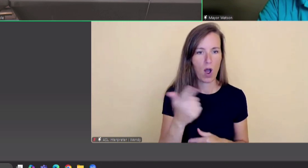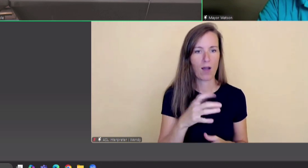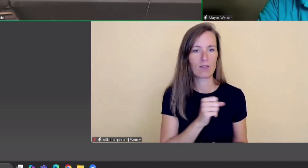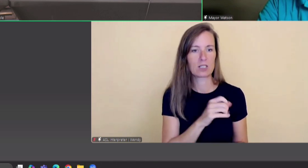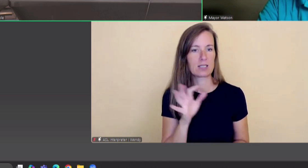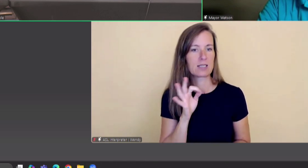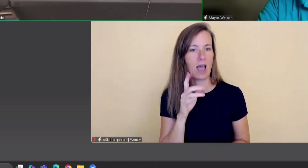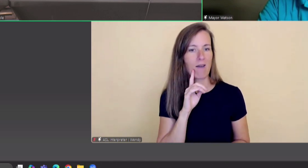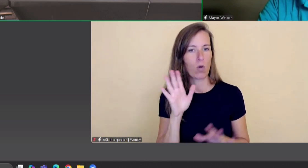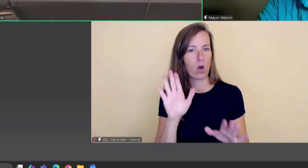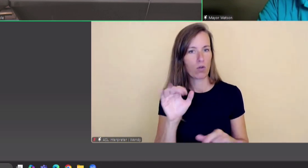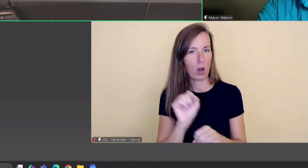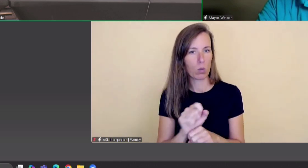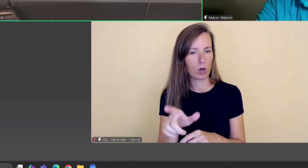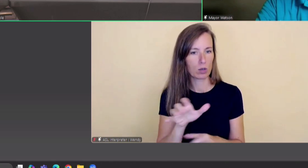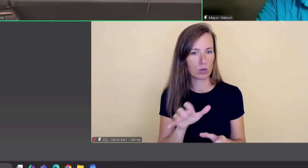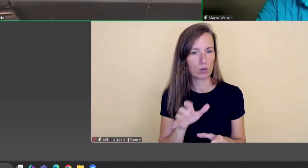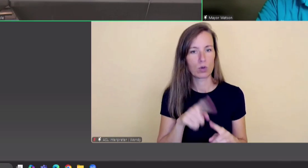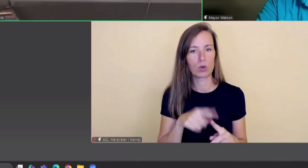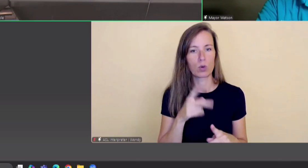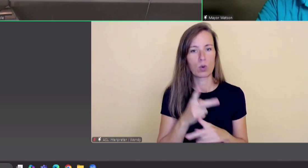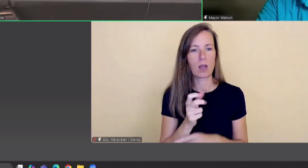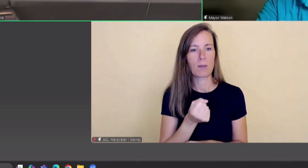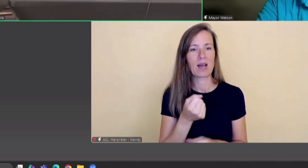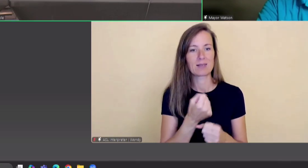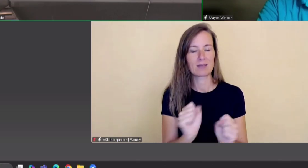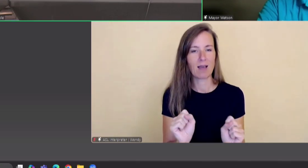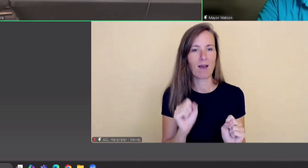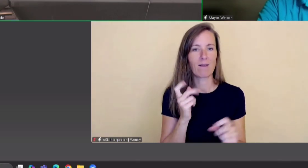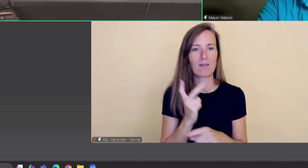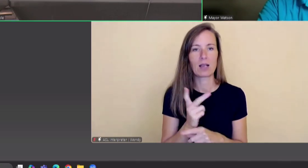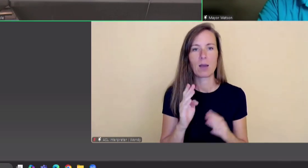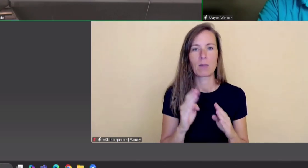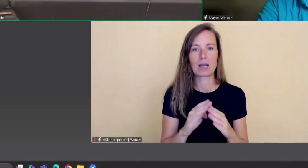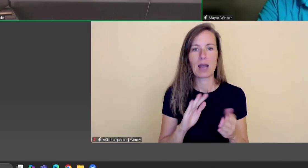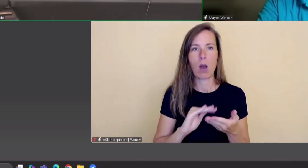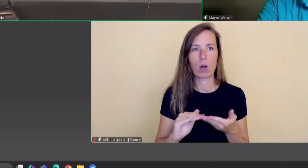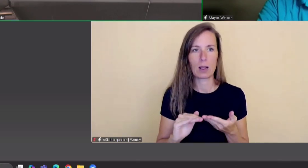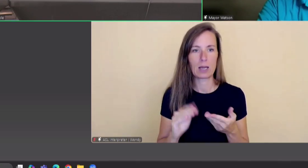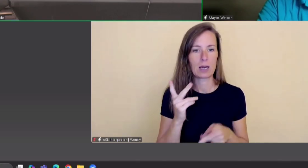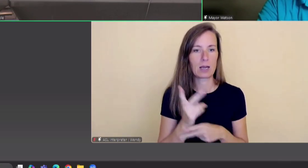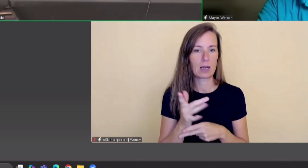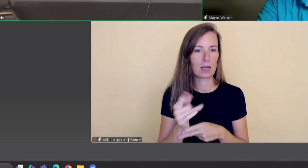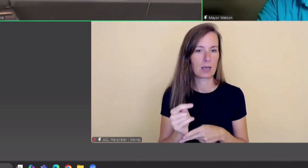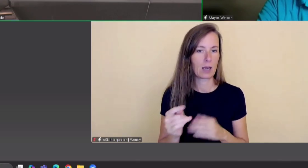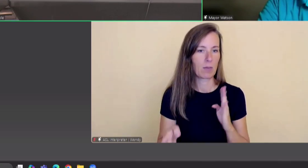guys do to keep us safe, keep our town clean, and just keep it running.